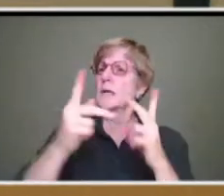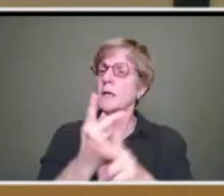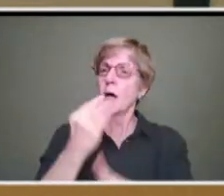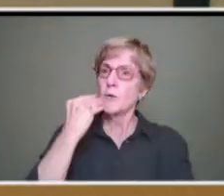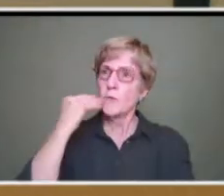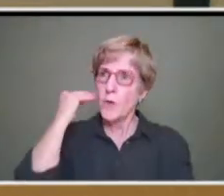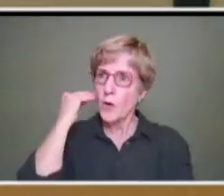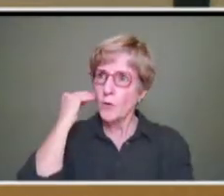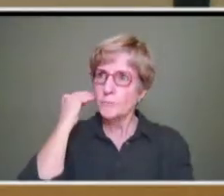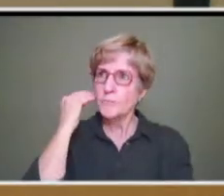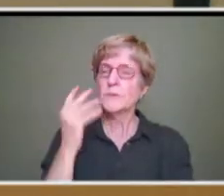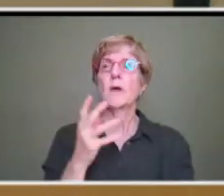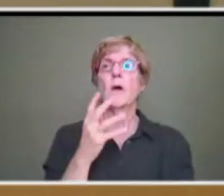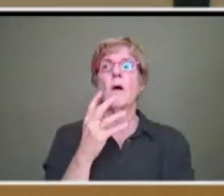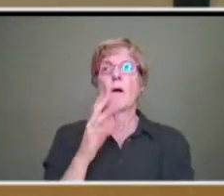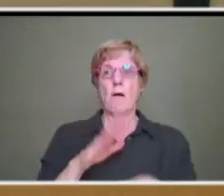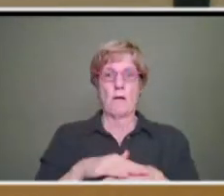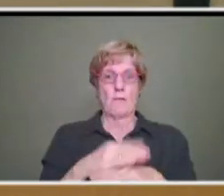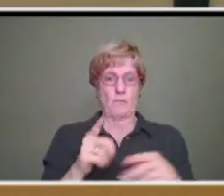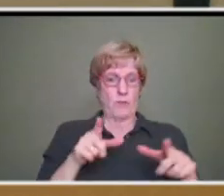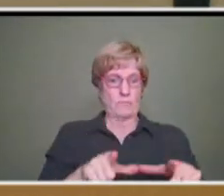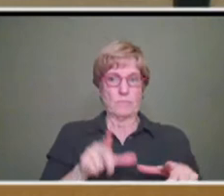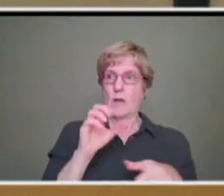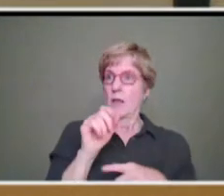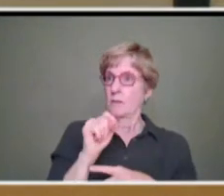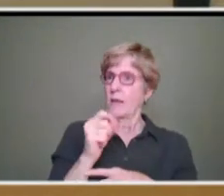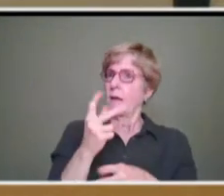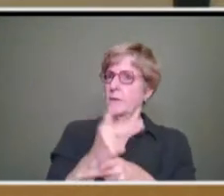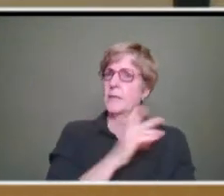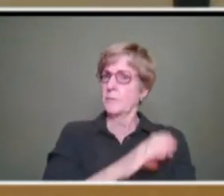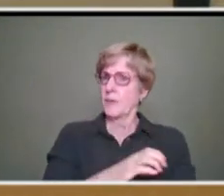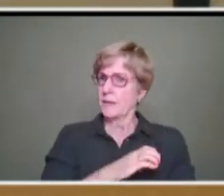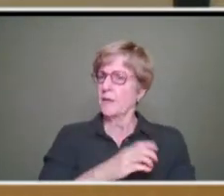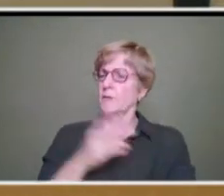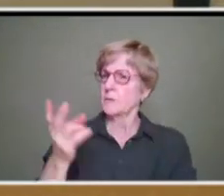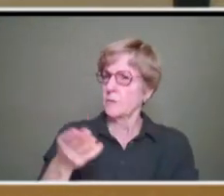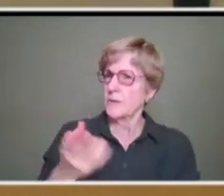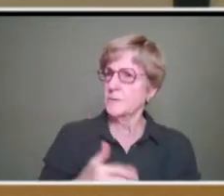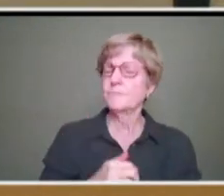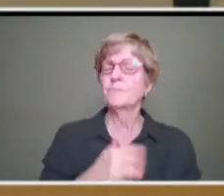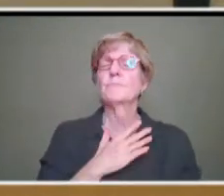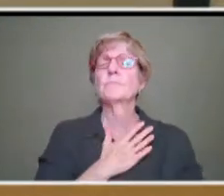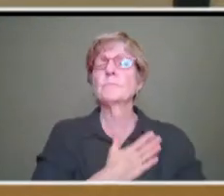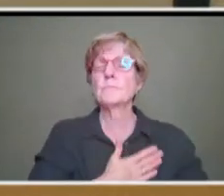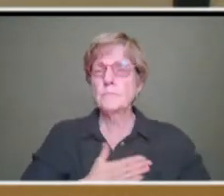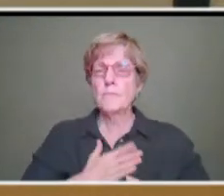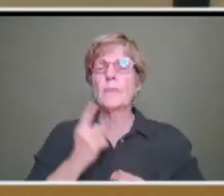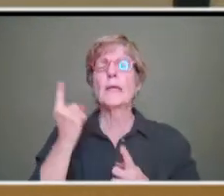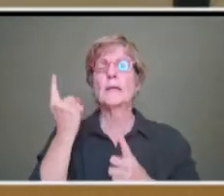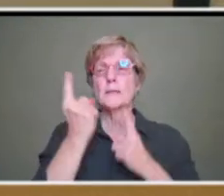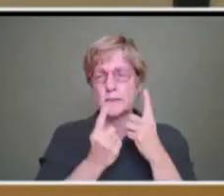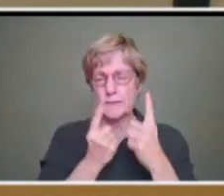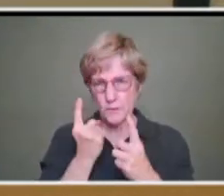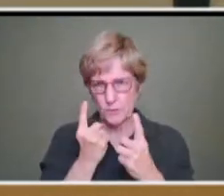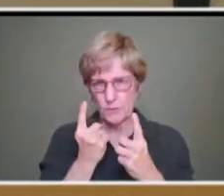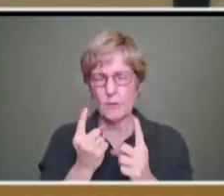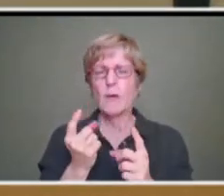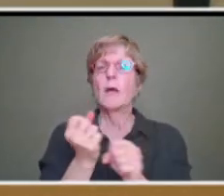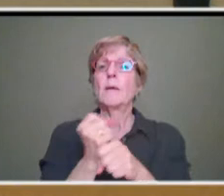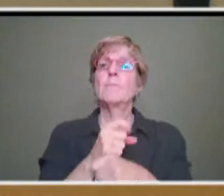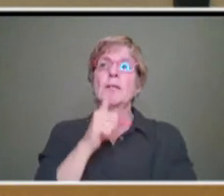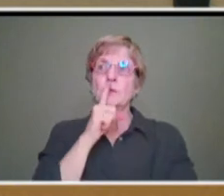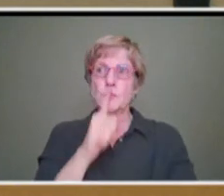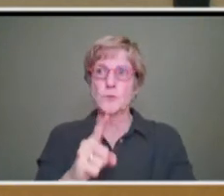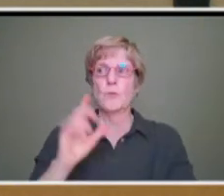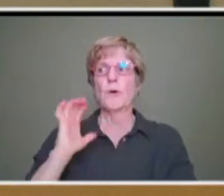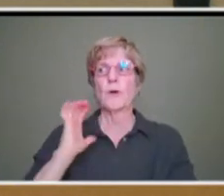single-family lots that retain Community character and Rich history please consider making sure that our